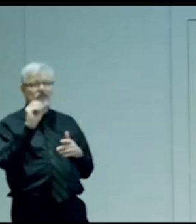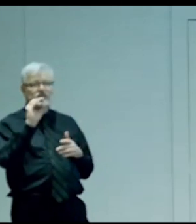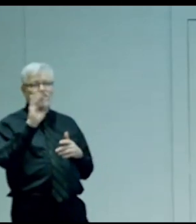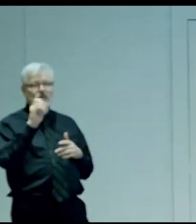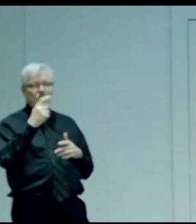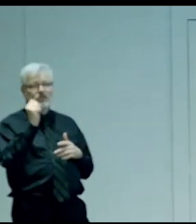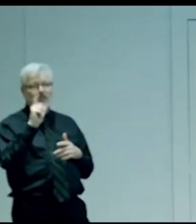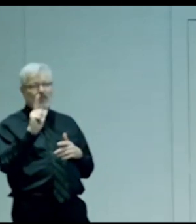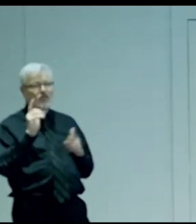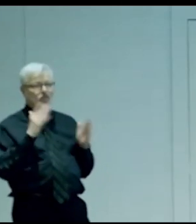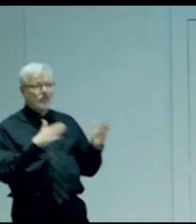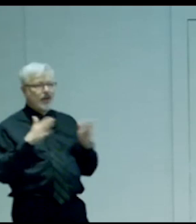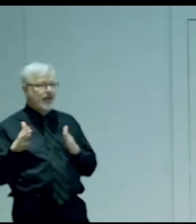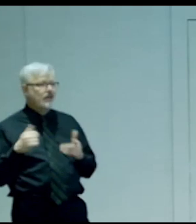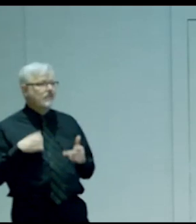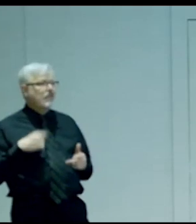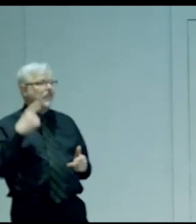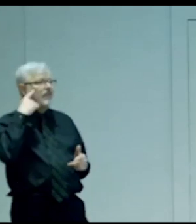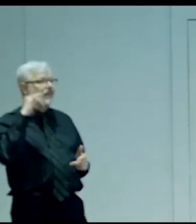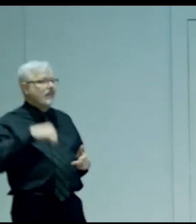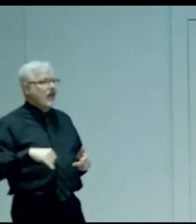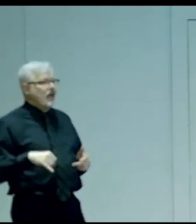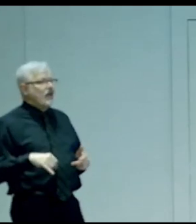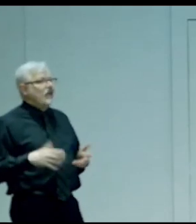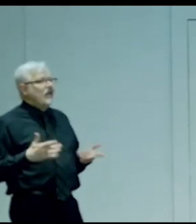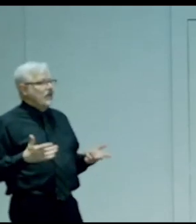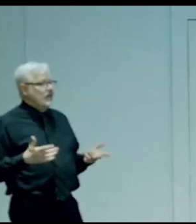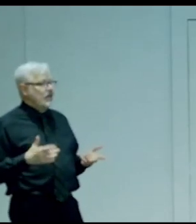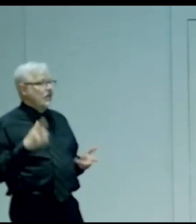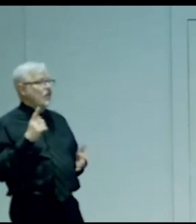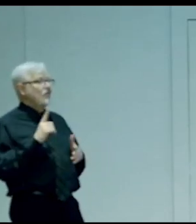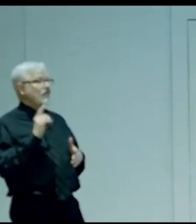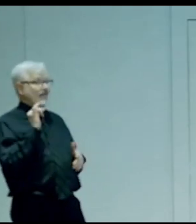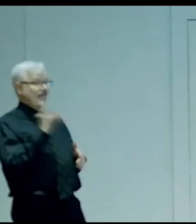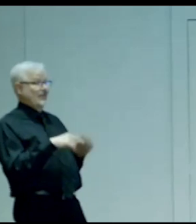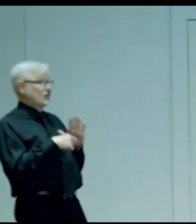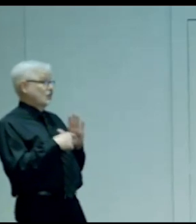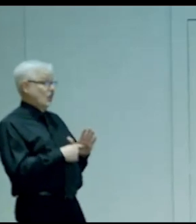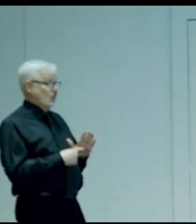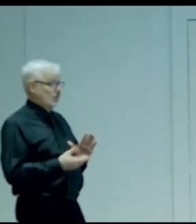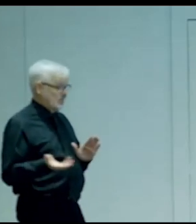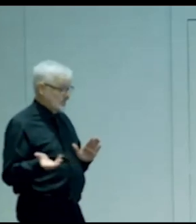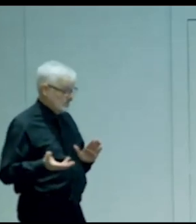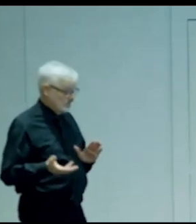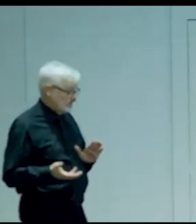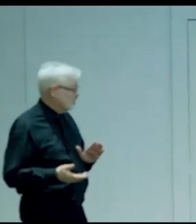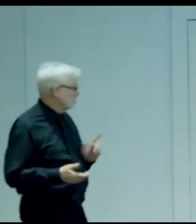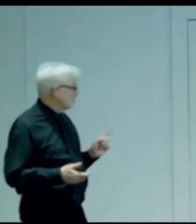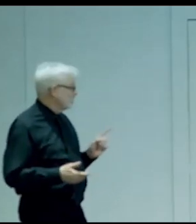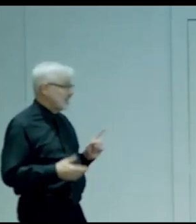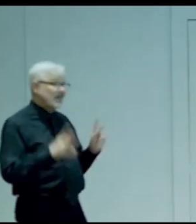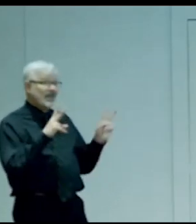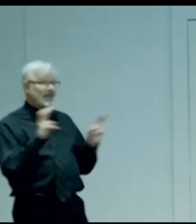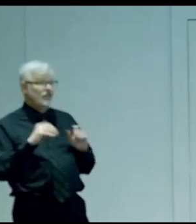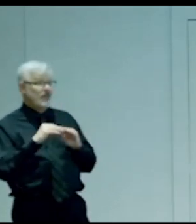way. And I think that what this shows is that the issue of inequality